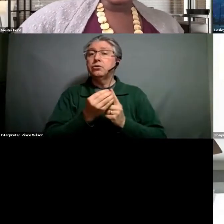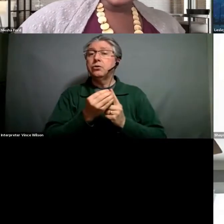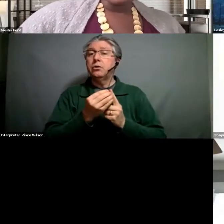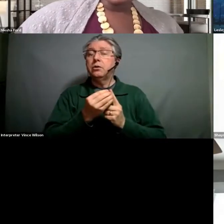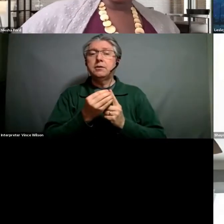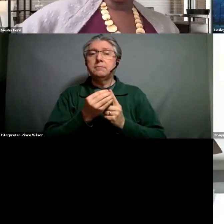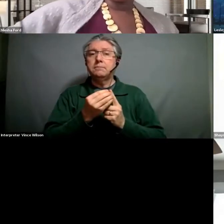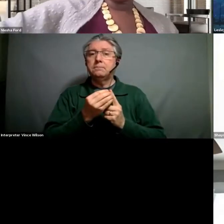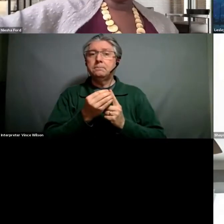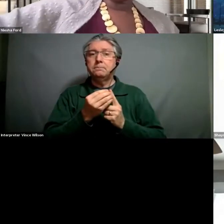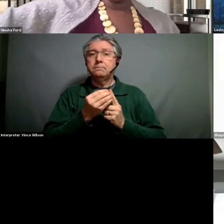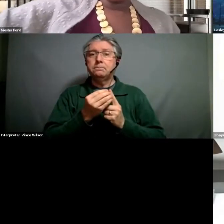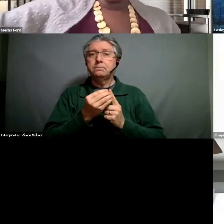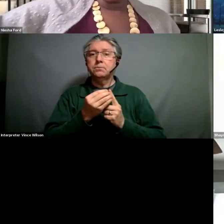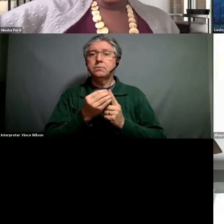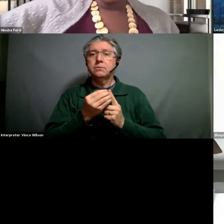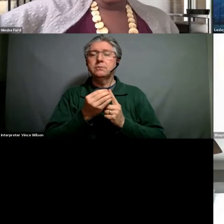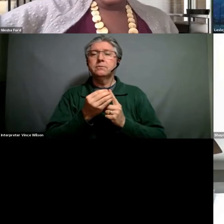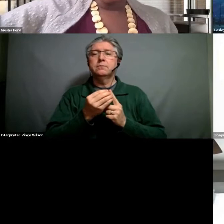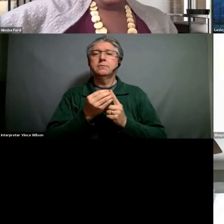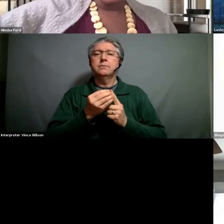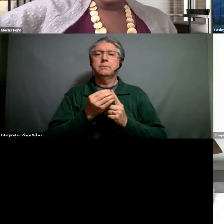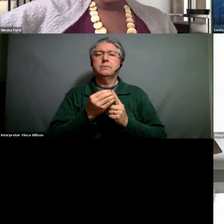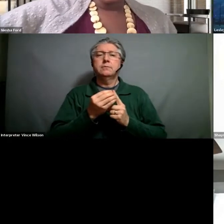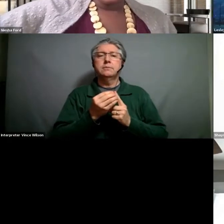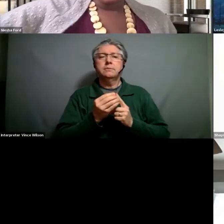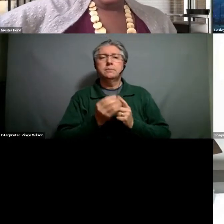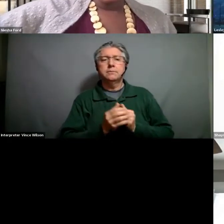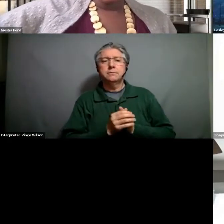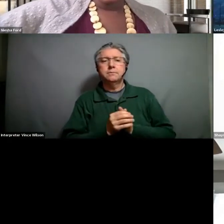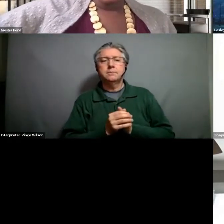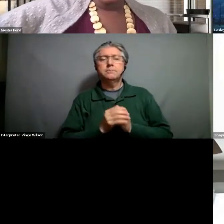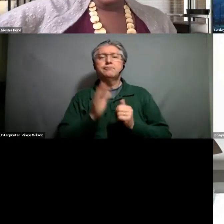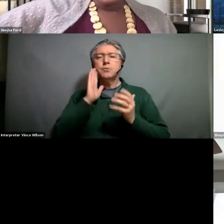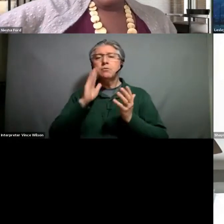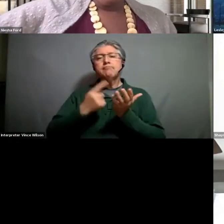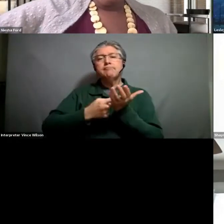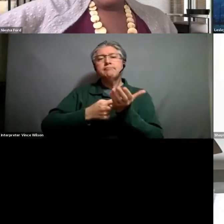But today we're going to be talking about personas. Let me share my screen.